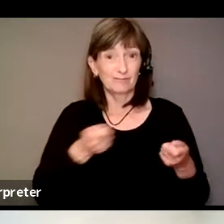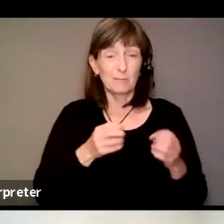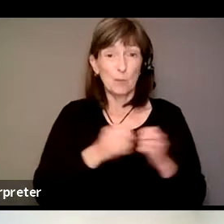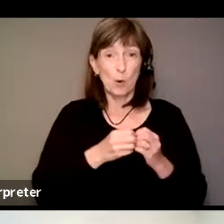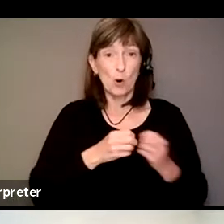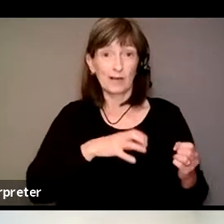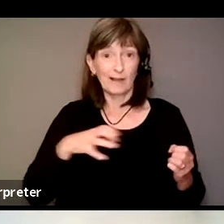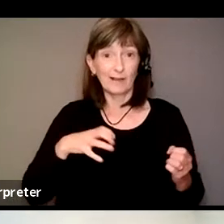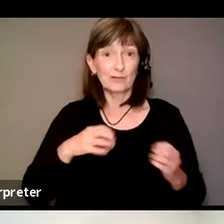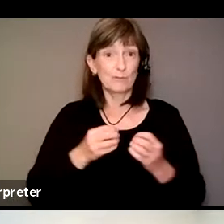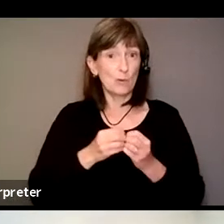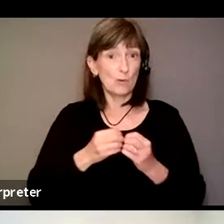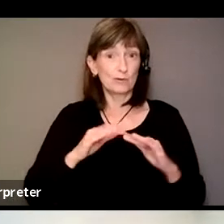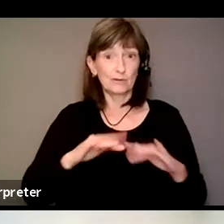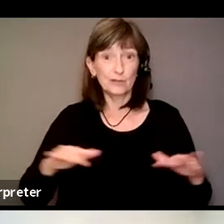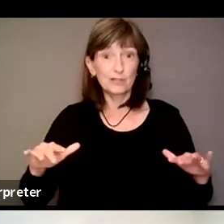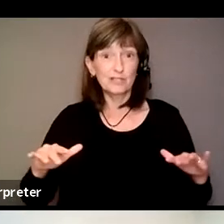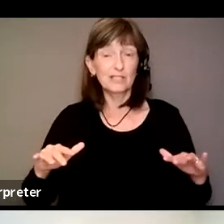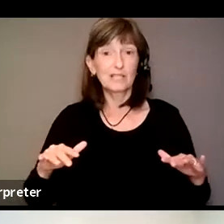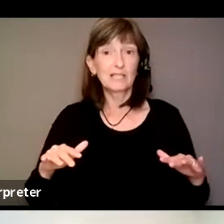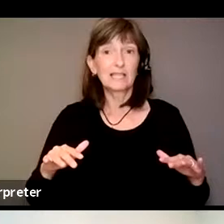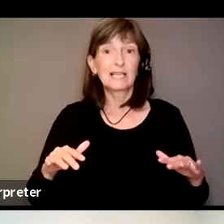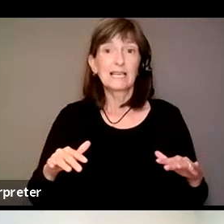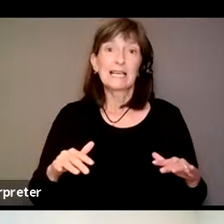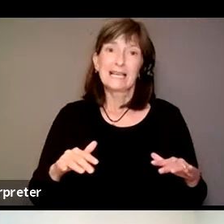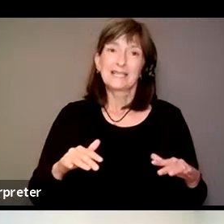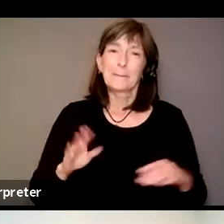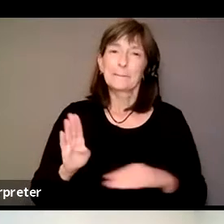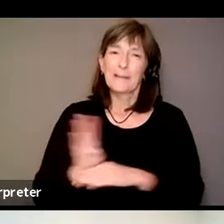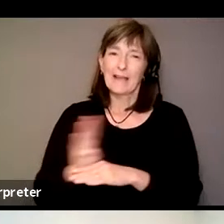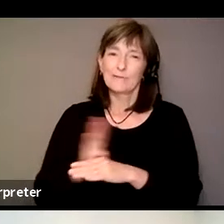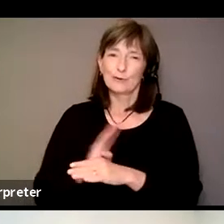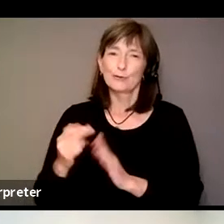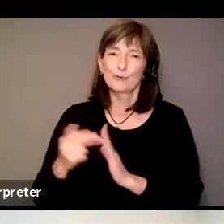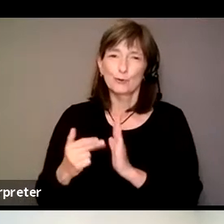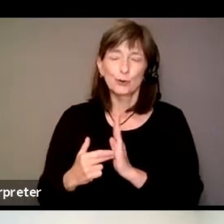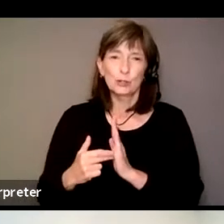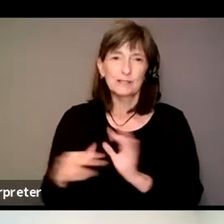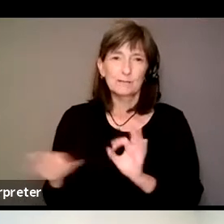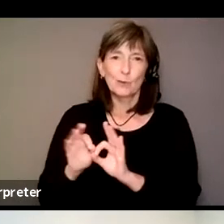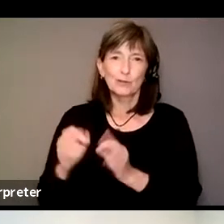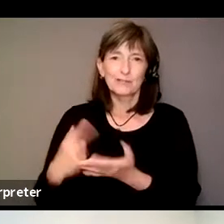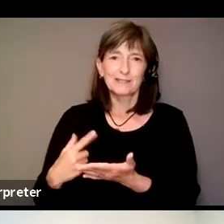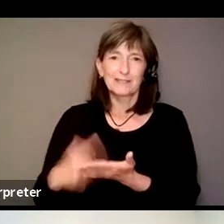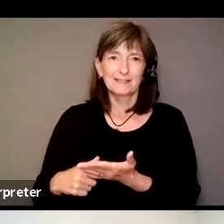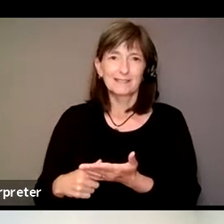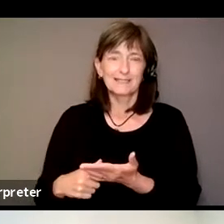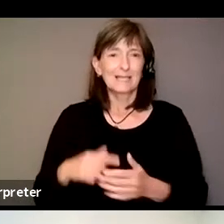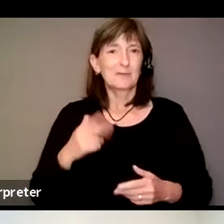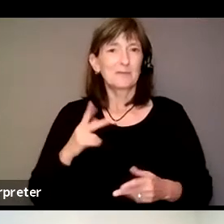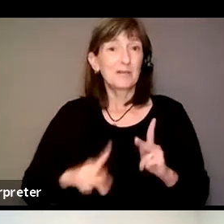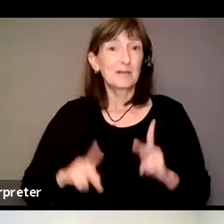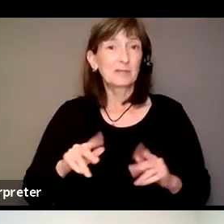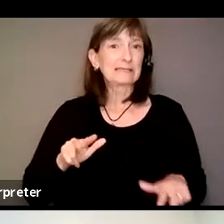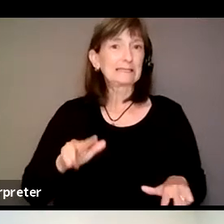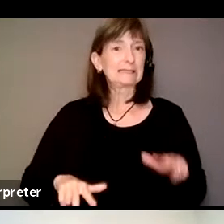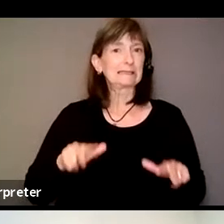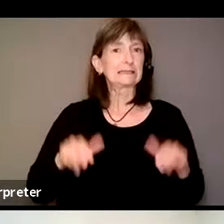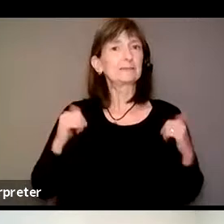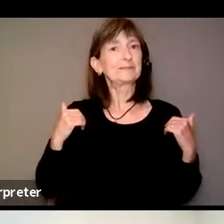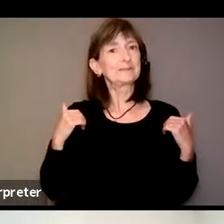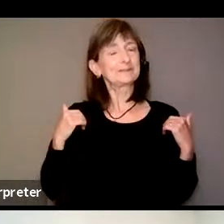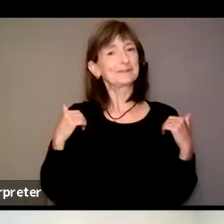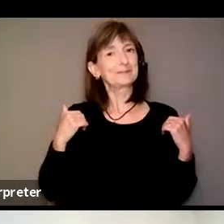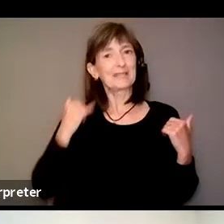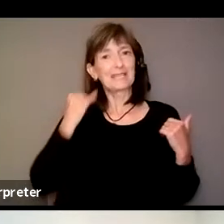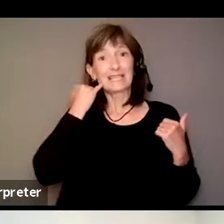it's important where people talk about code of conduct. People need to know what they're getting into. There's a lot of hesitation for people who are minorities, whether